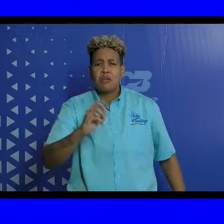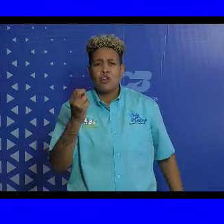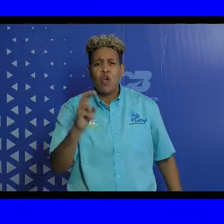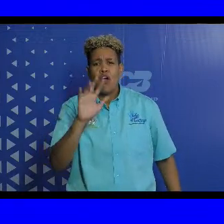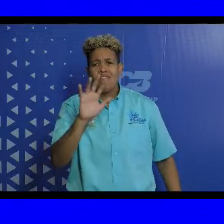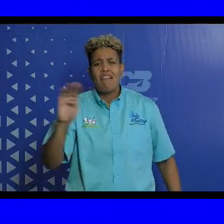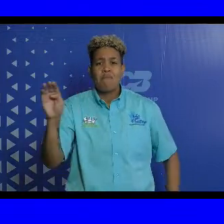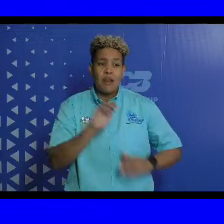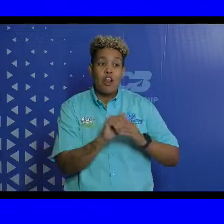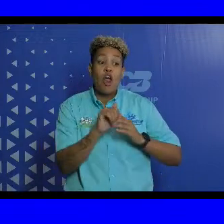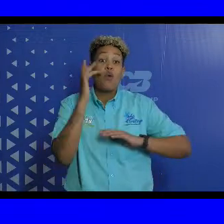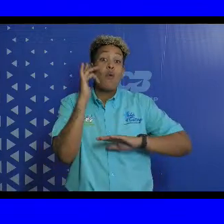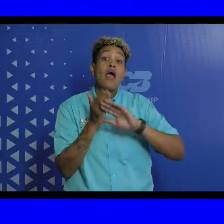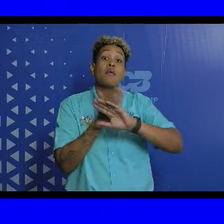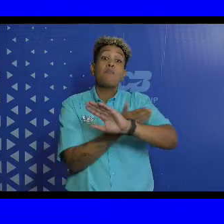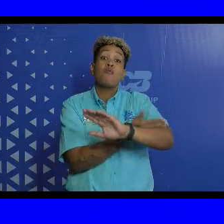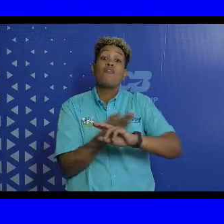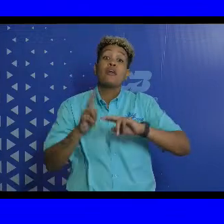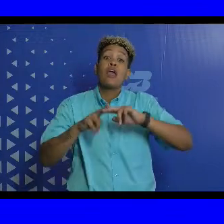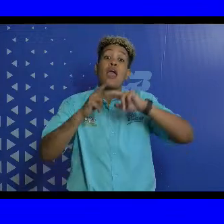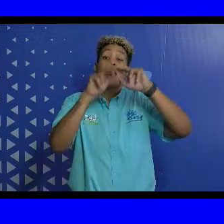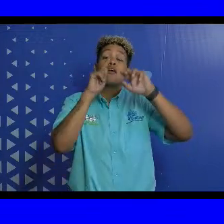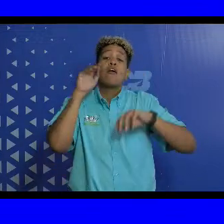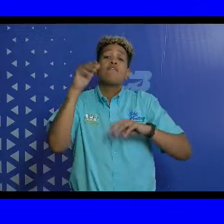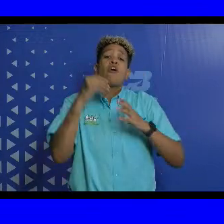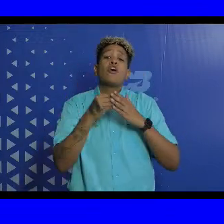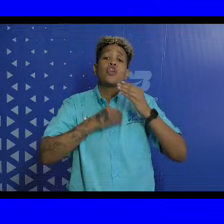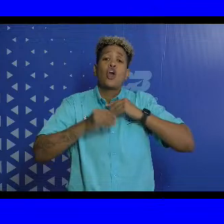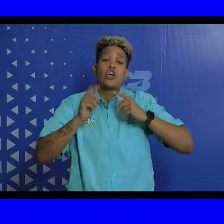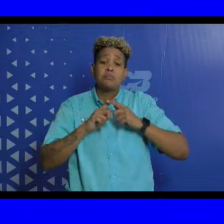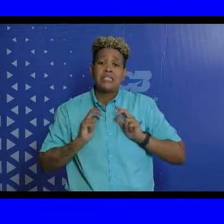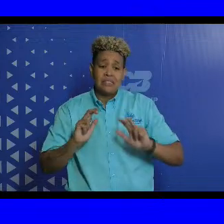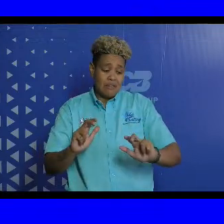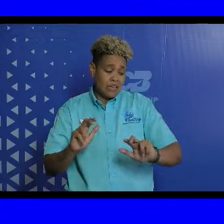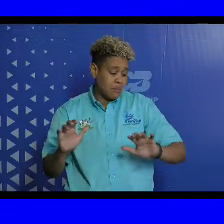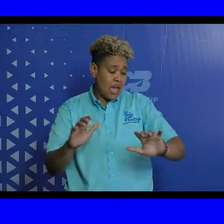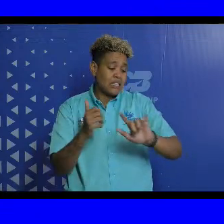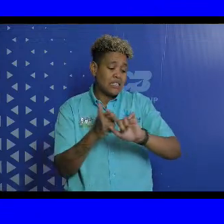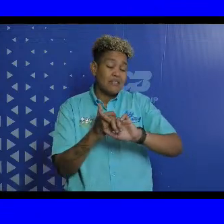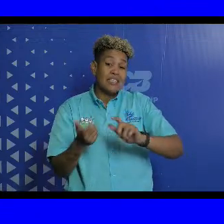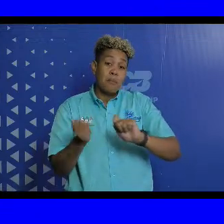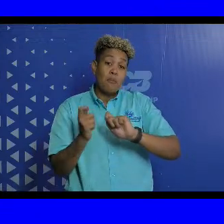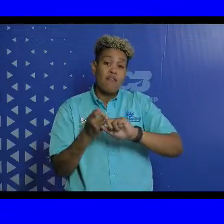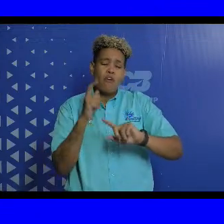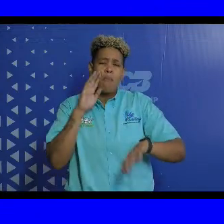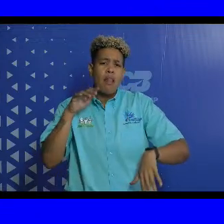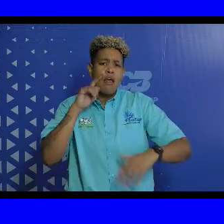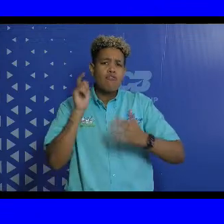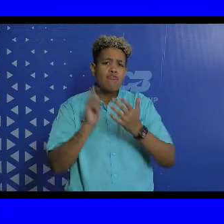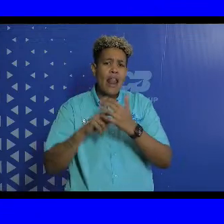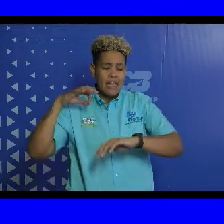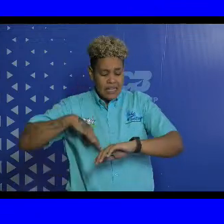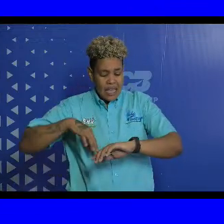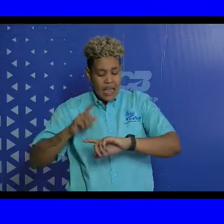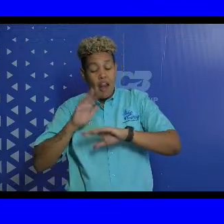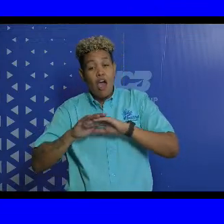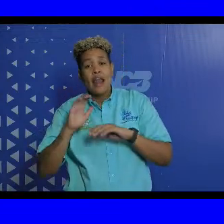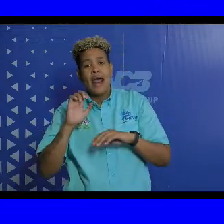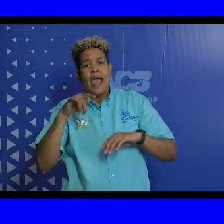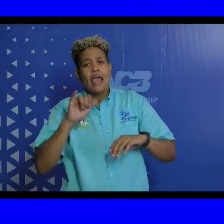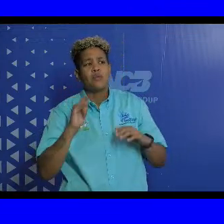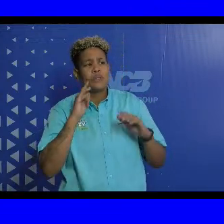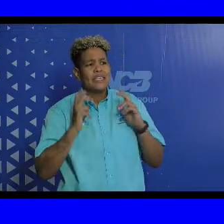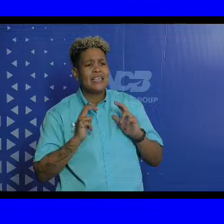5 billion due to improved gains on foreign currency and investment activities stemming from unrealized gains on equity